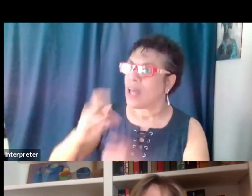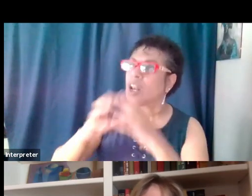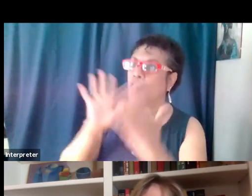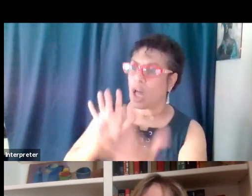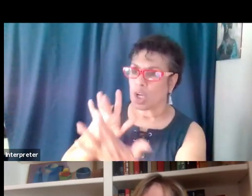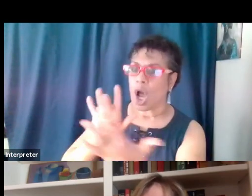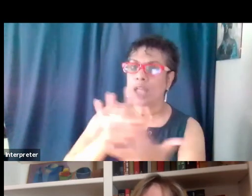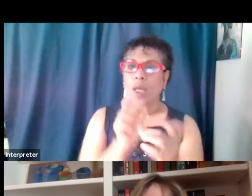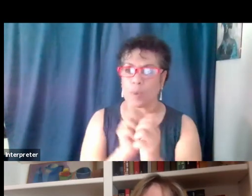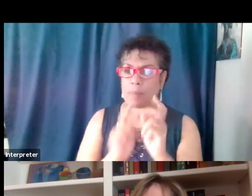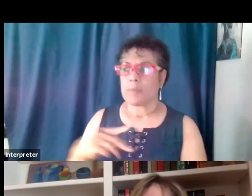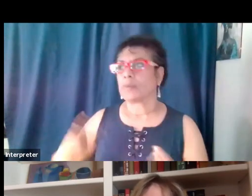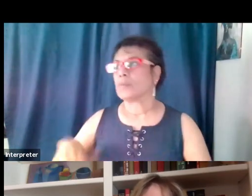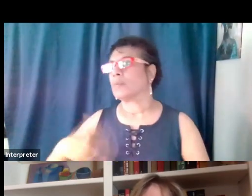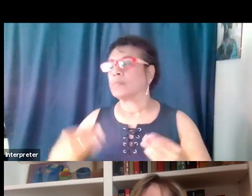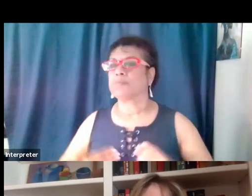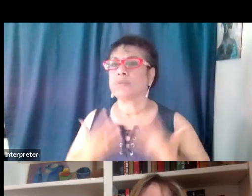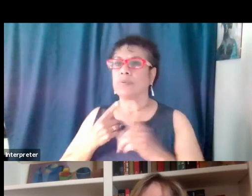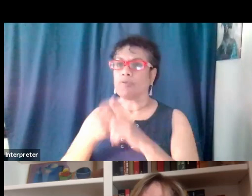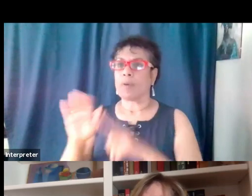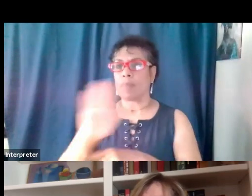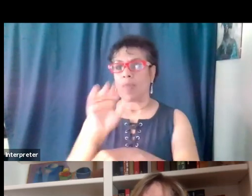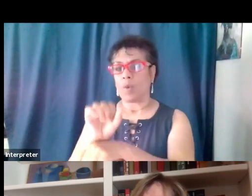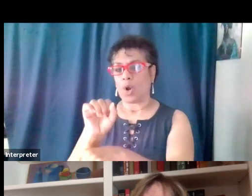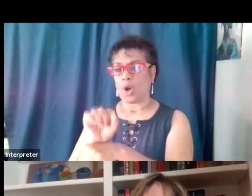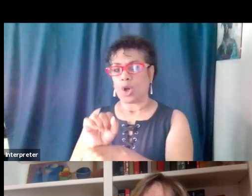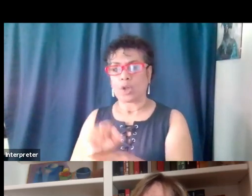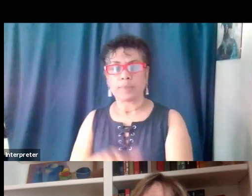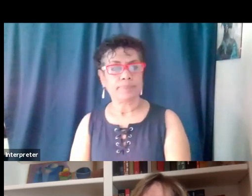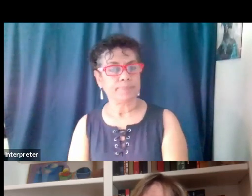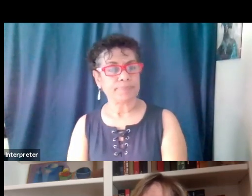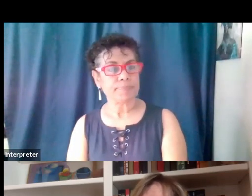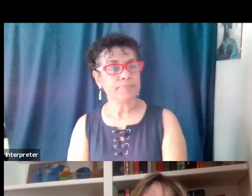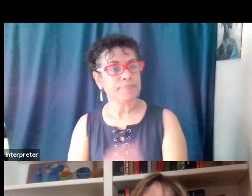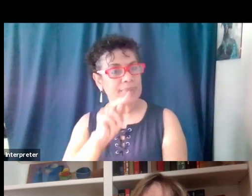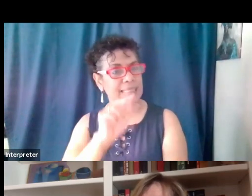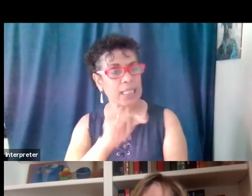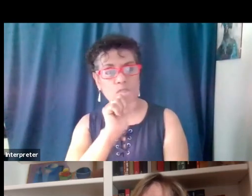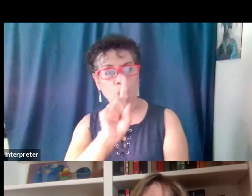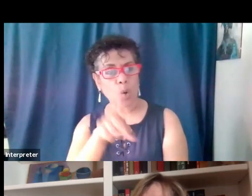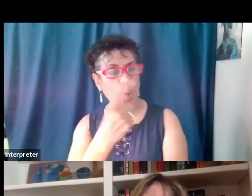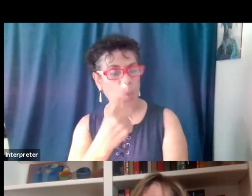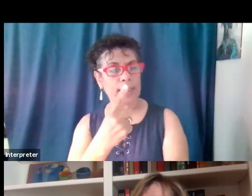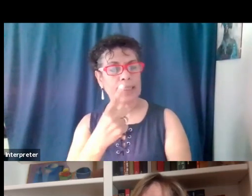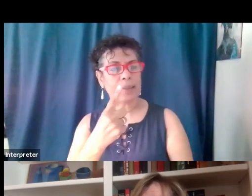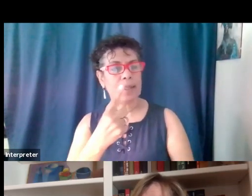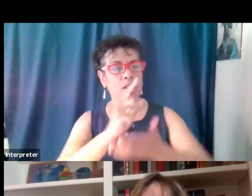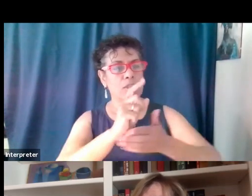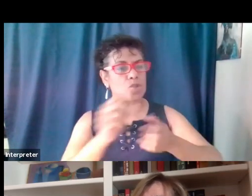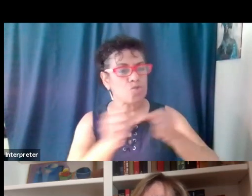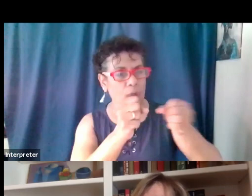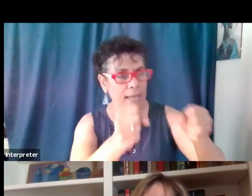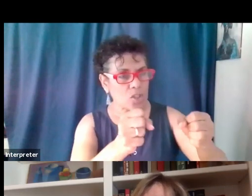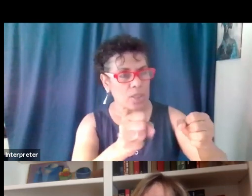were really inspired by their work. And I should mention, Neil, it's not just the tactics and the strategies,